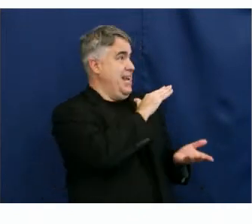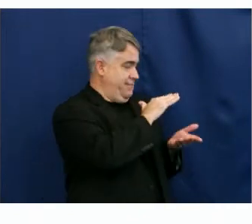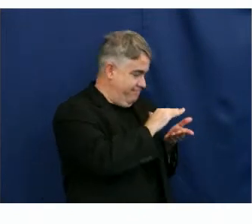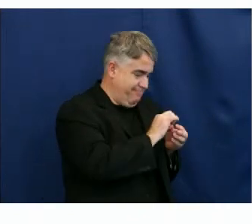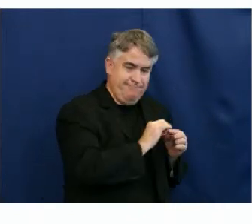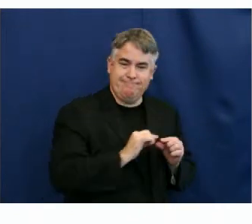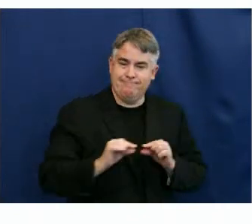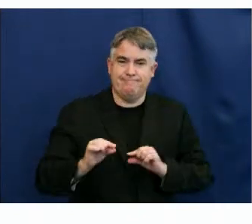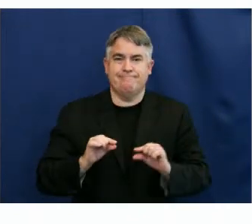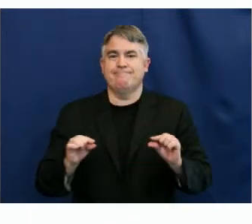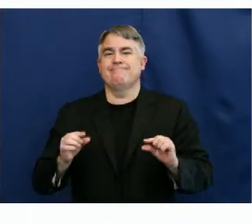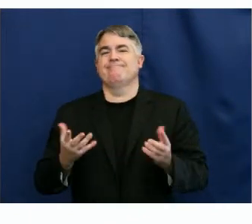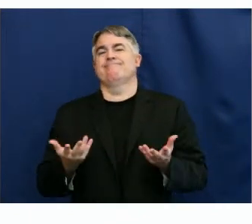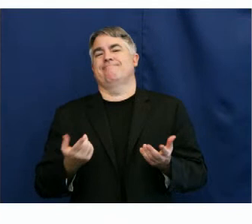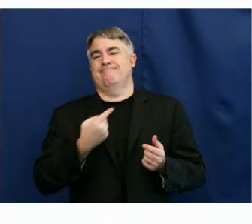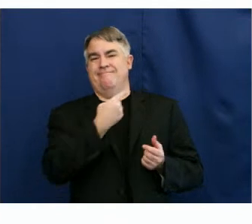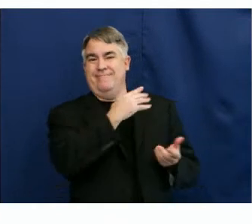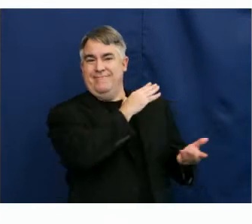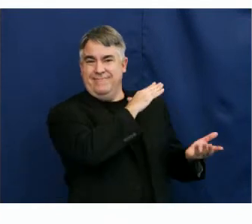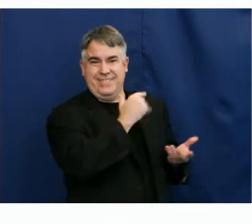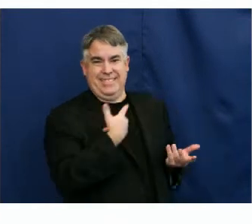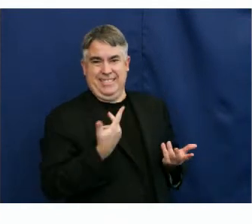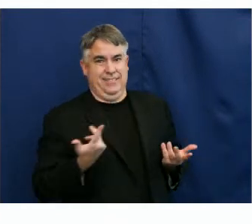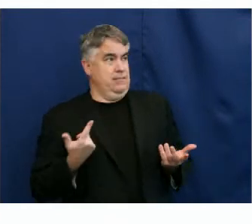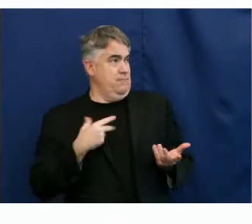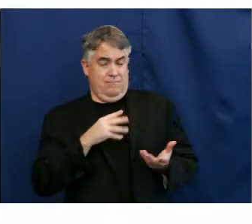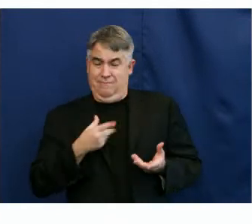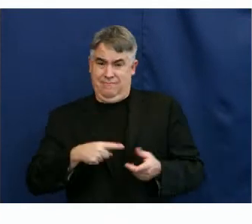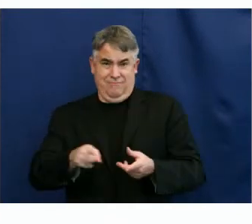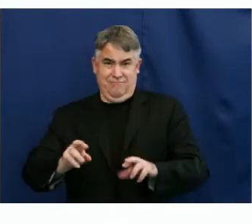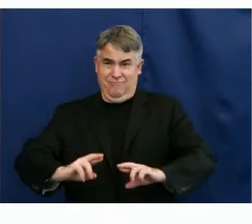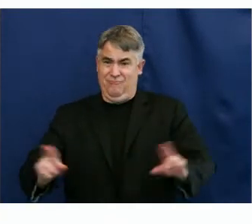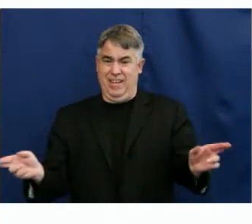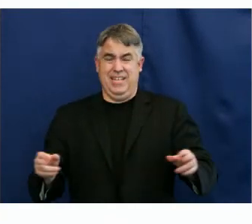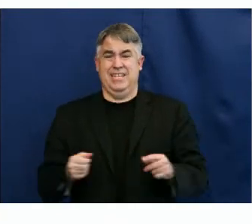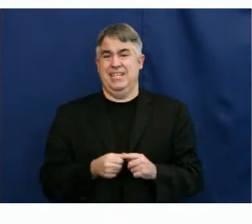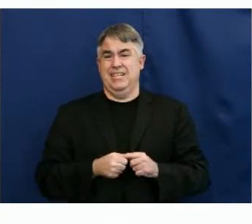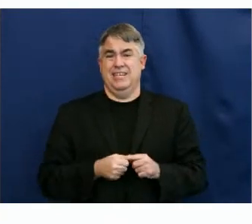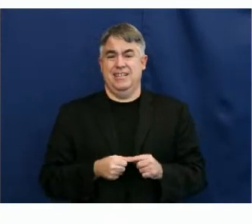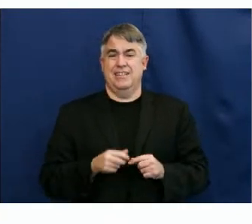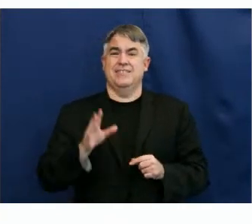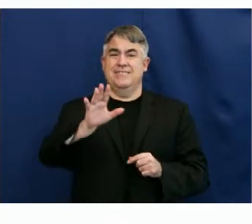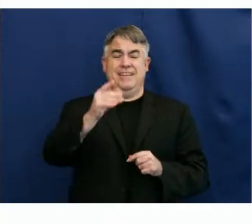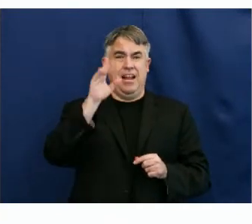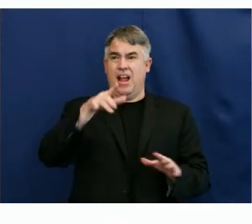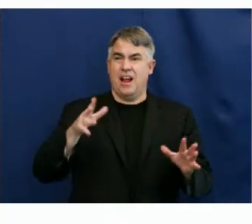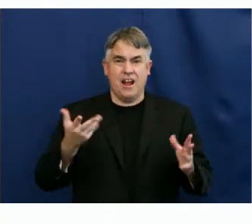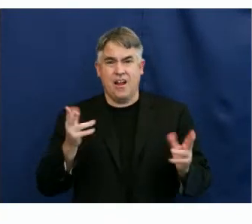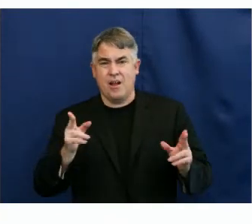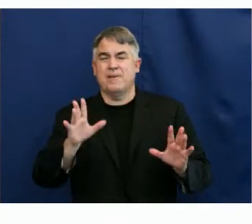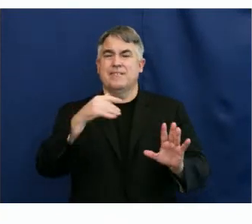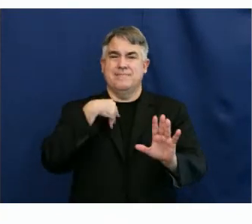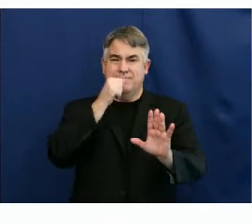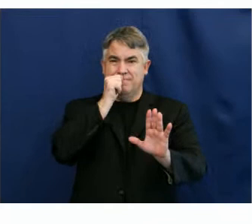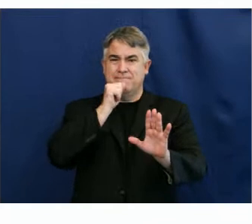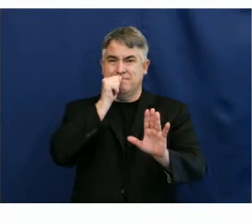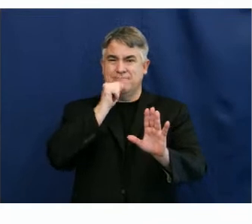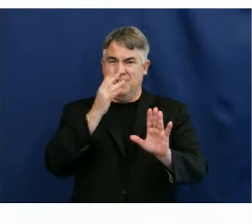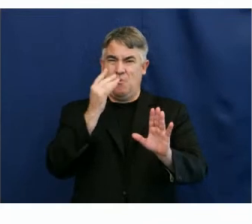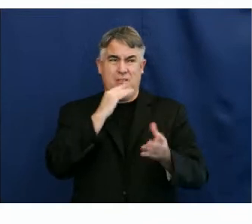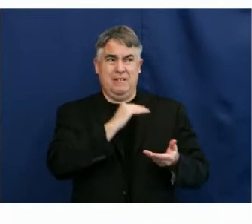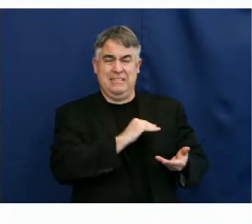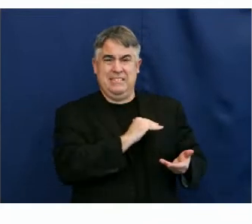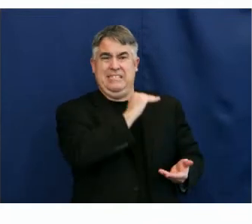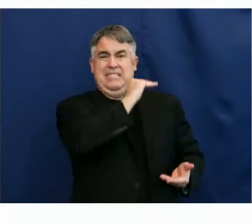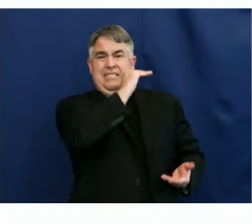our capacity even more. So we continue to ask for folks' patience as the supply of vaccines hopefully increases soon. We have